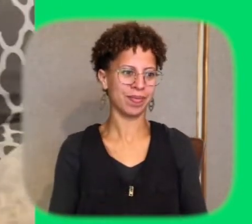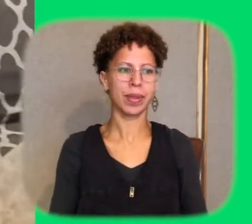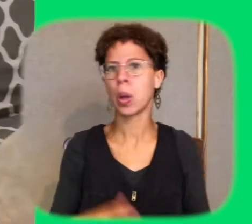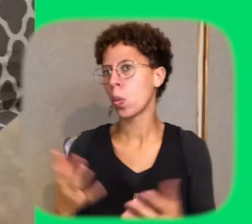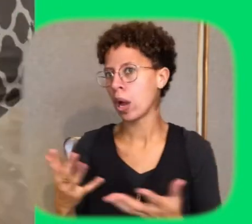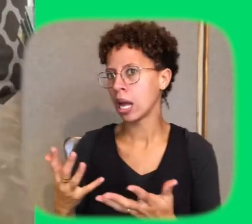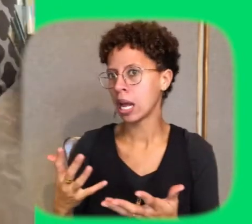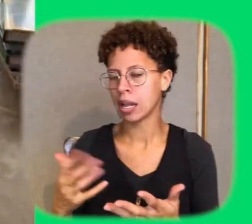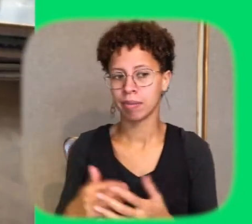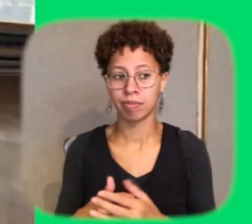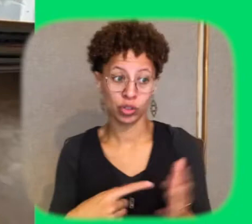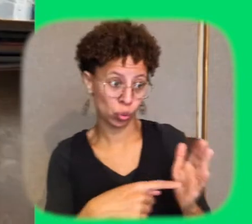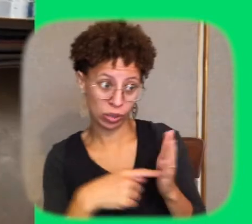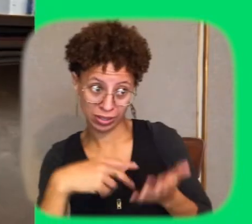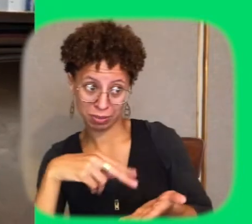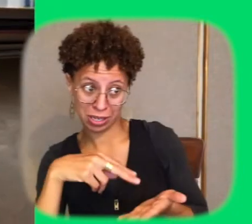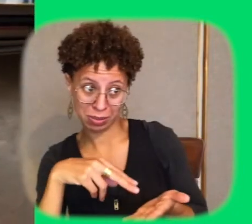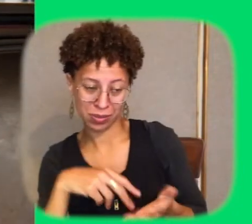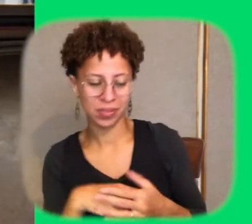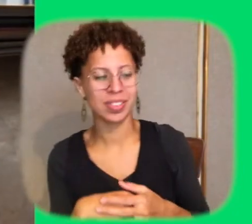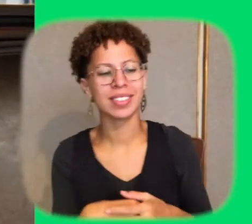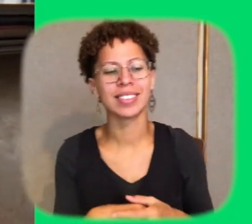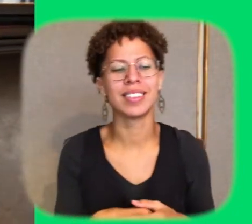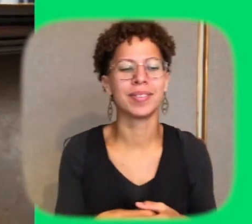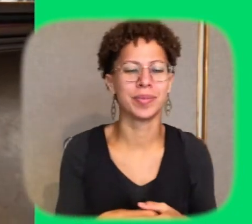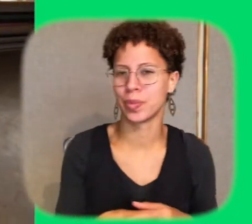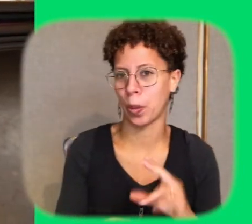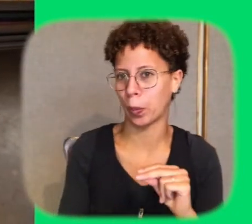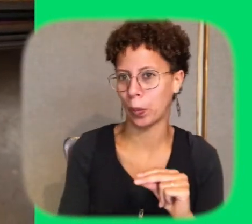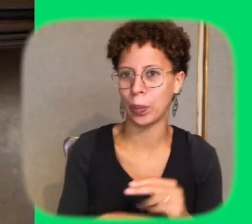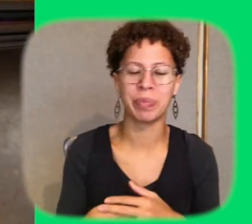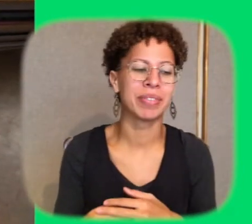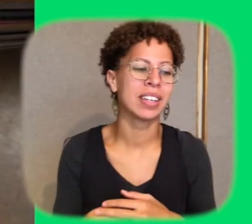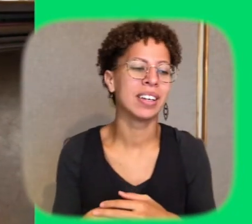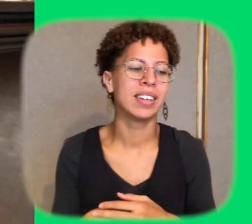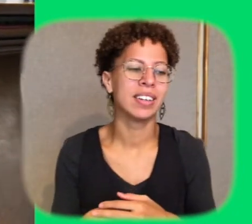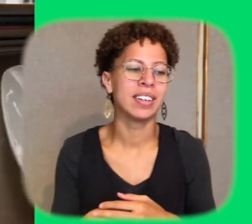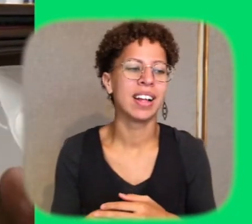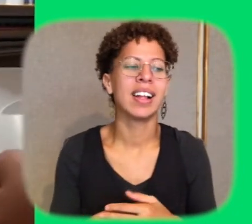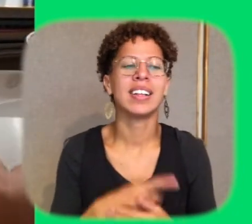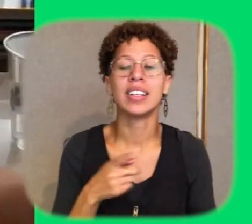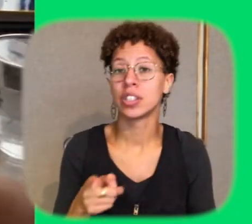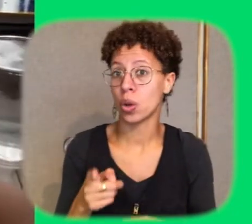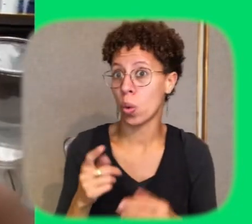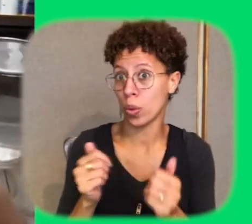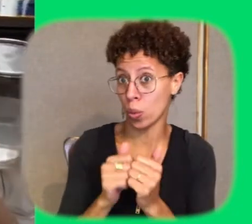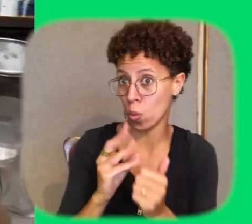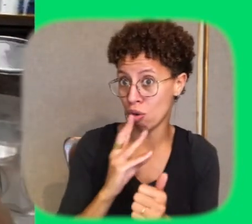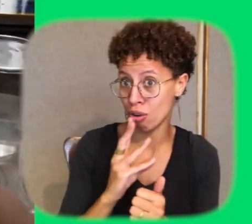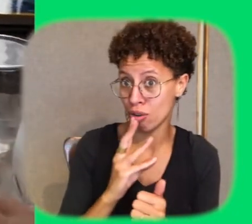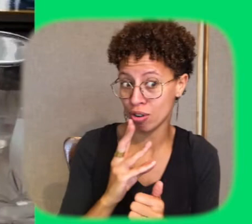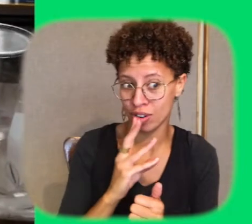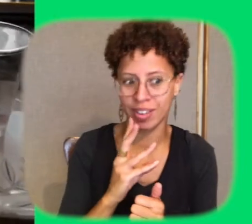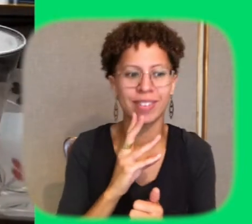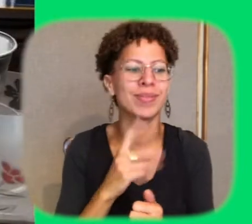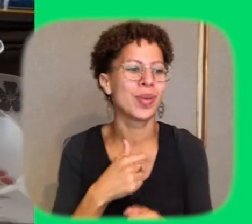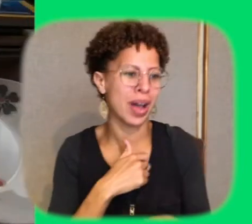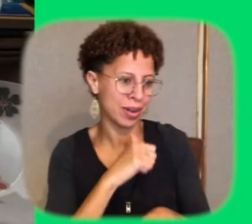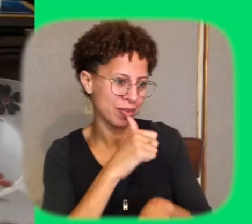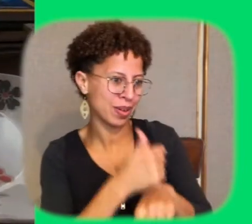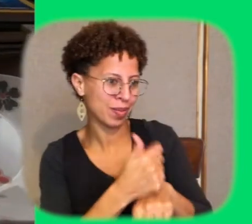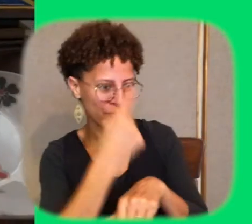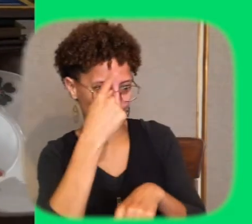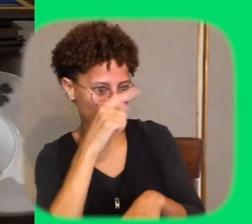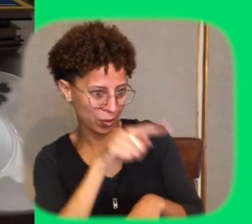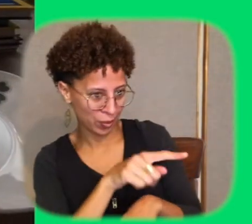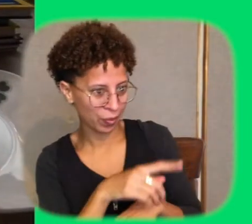No. Okay, come on up to the table. And it is with water. It is with water. Do you want to see what I have prepared for you? Swimming. Do you want to see what